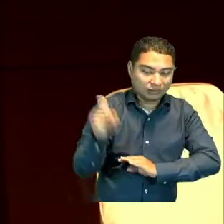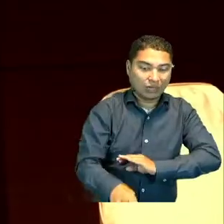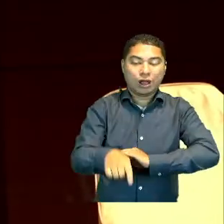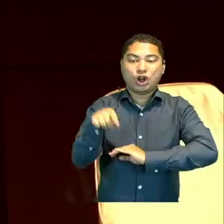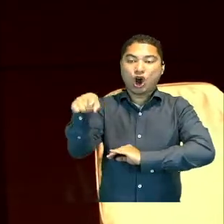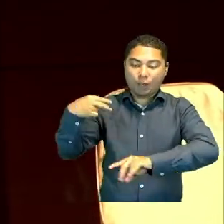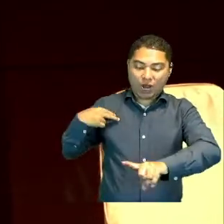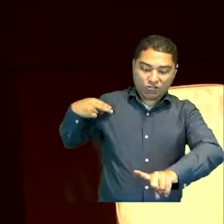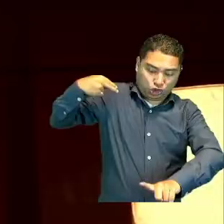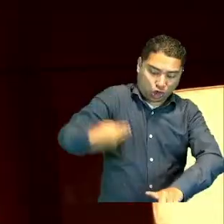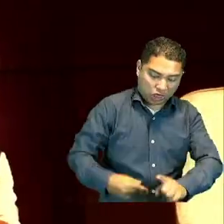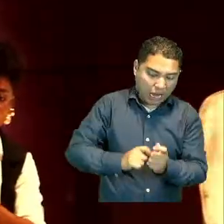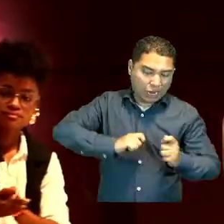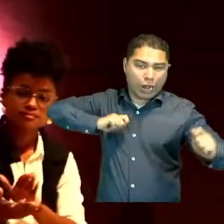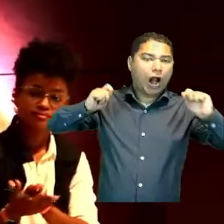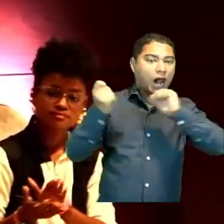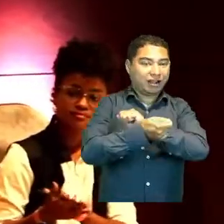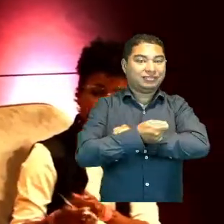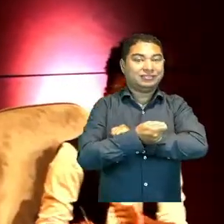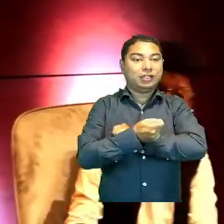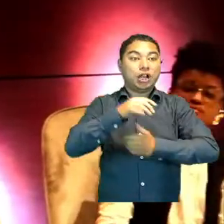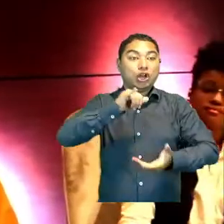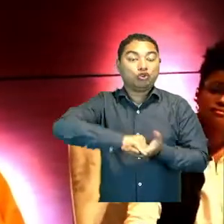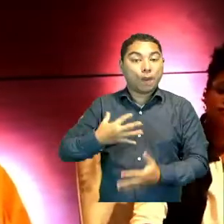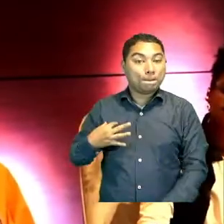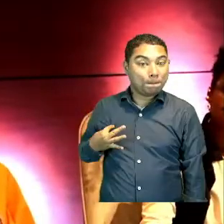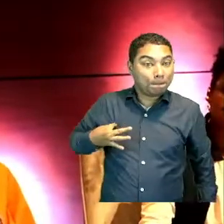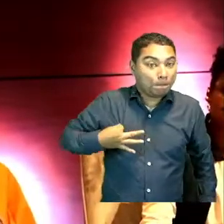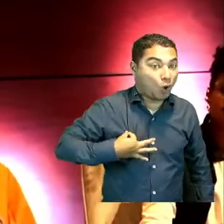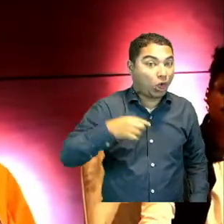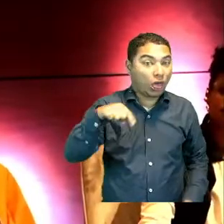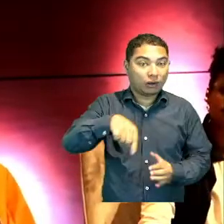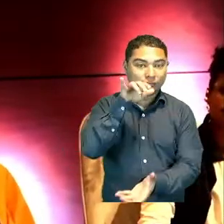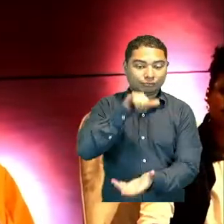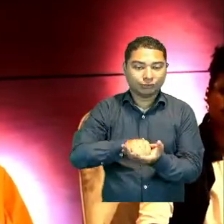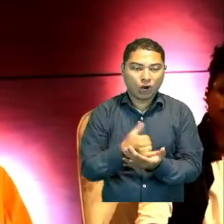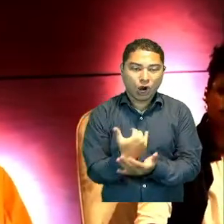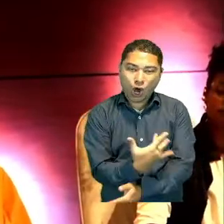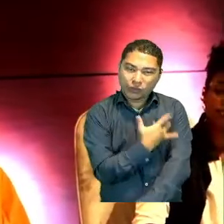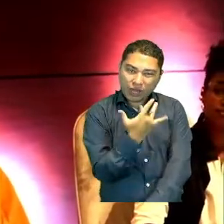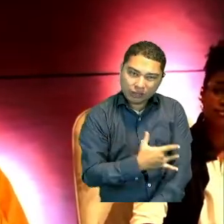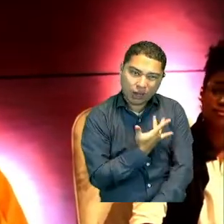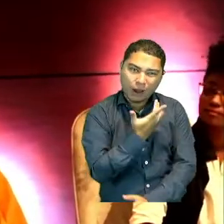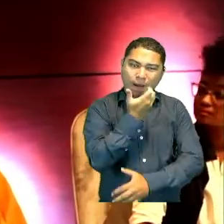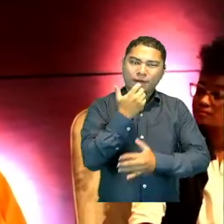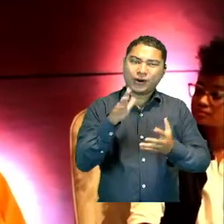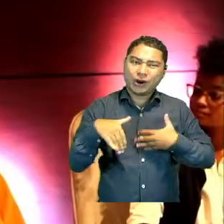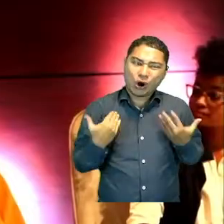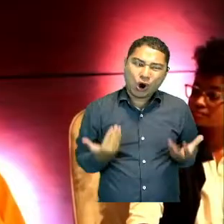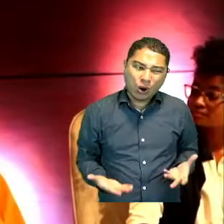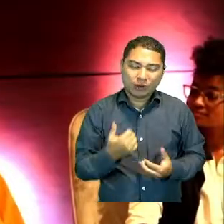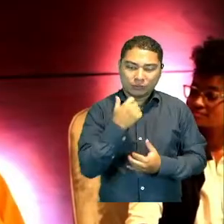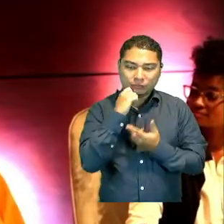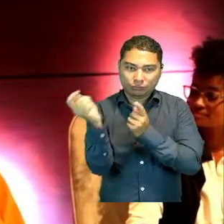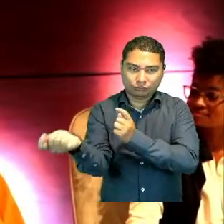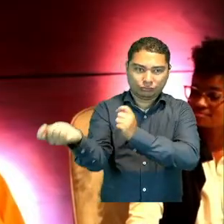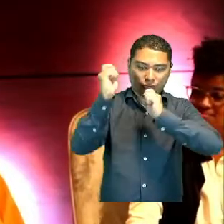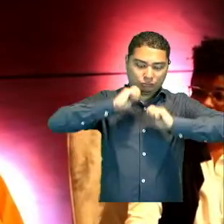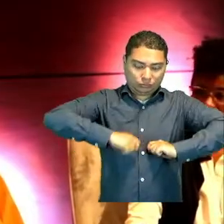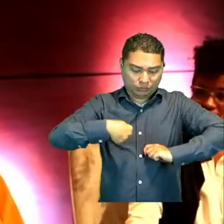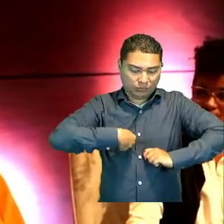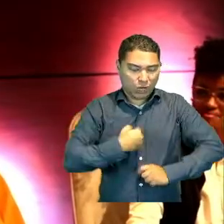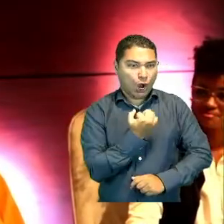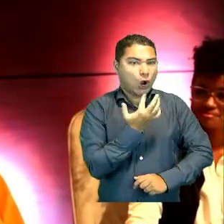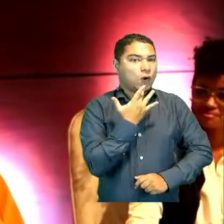to take the risk of changing history. Now, when I do fashion, I try to make it fashion with